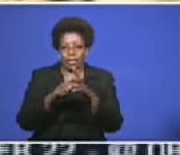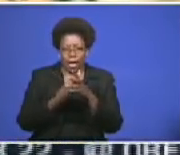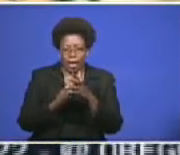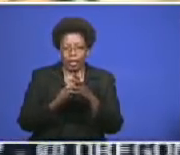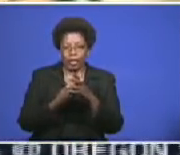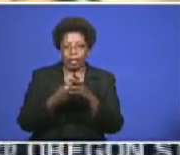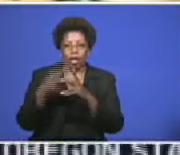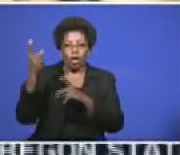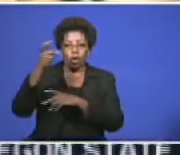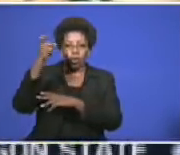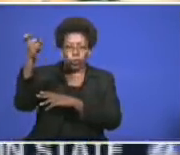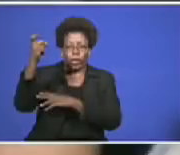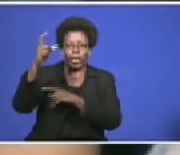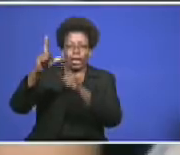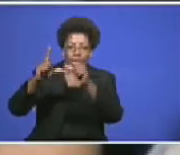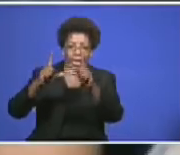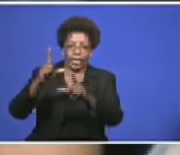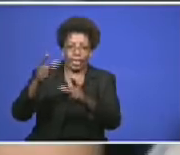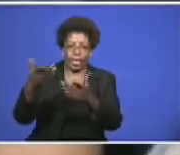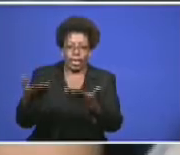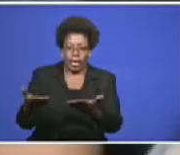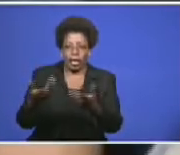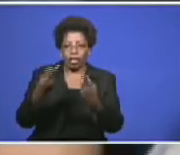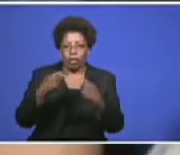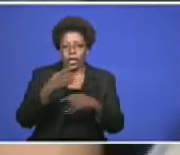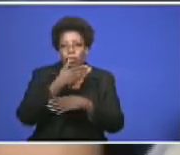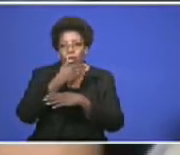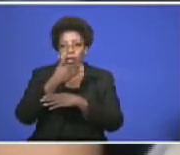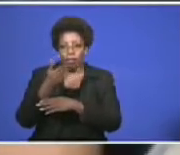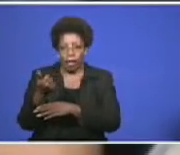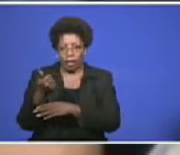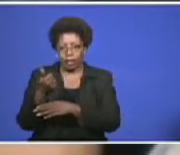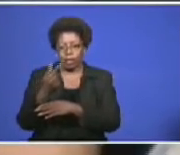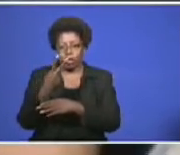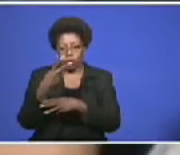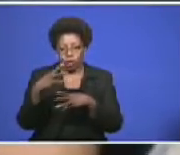legacy here, and you know, just try to be the best two-way player.